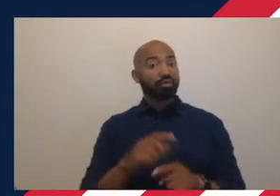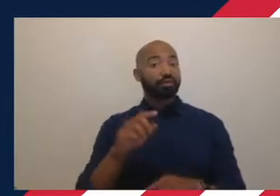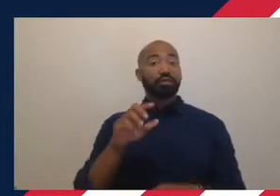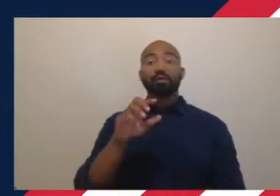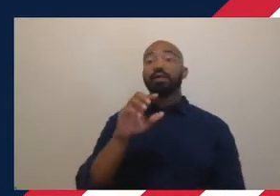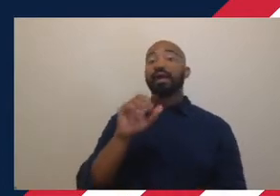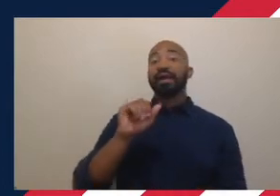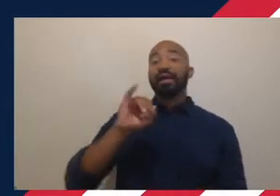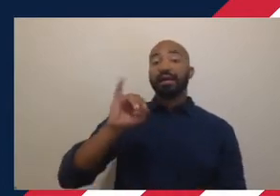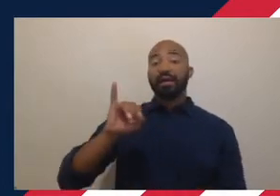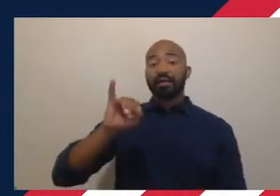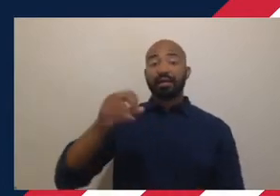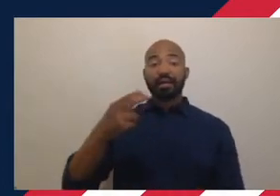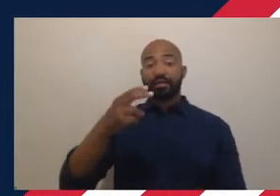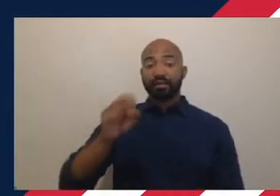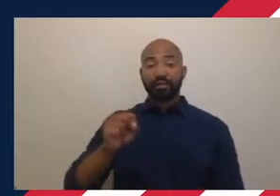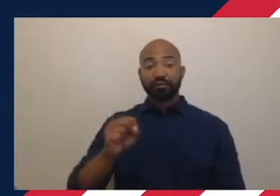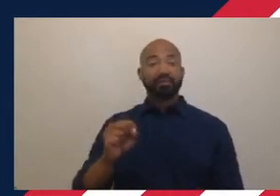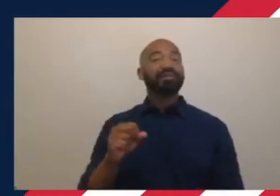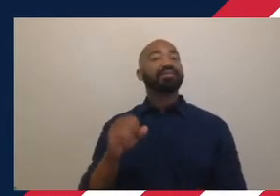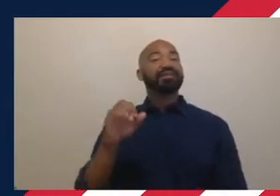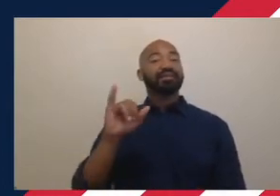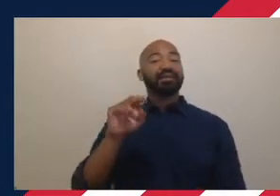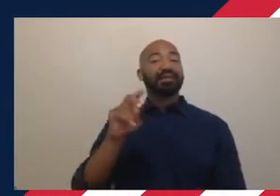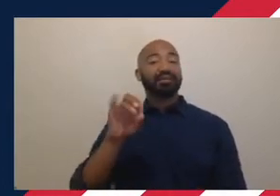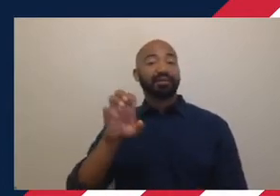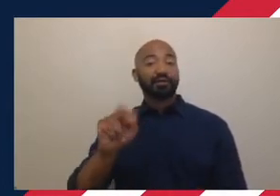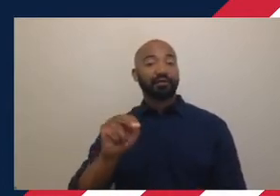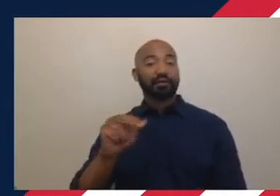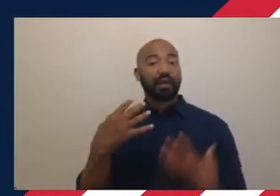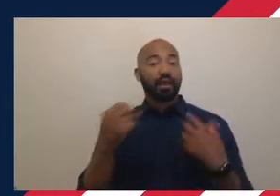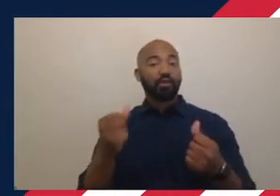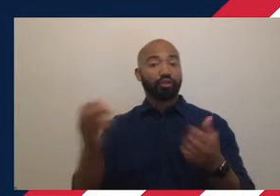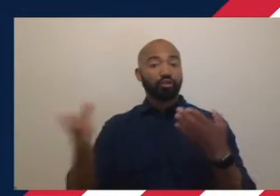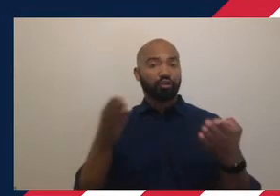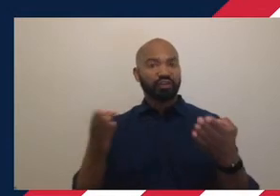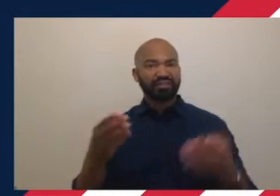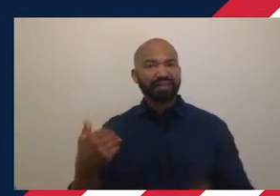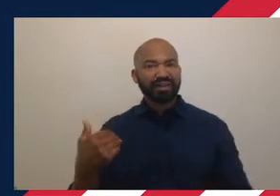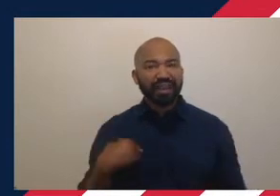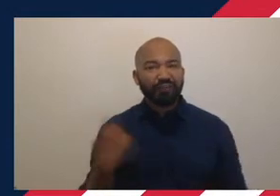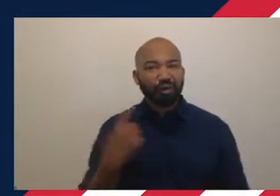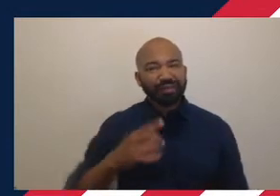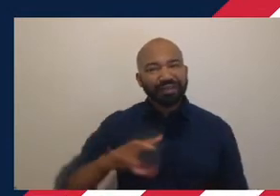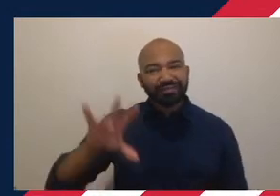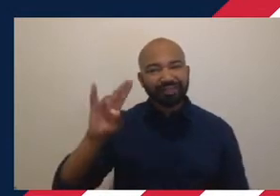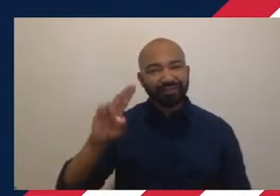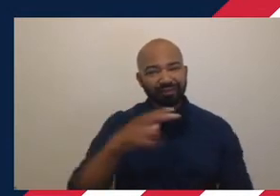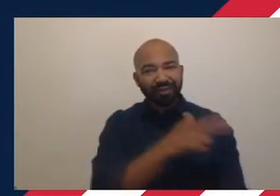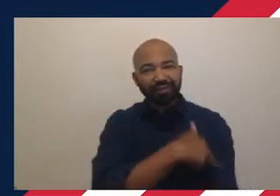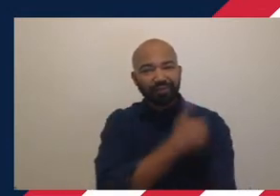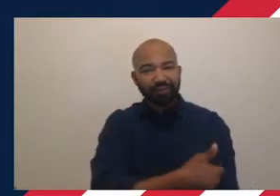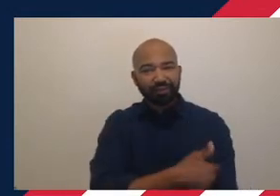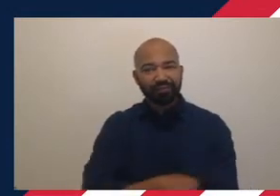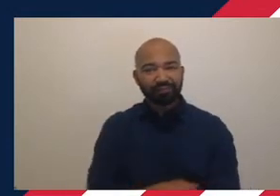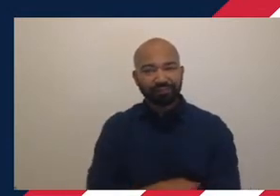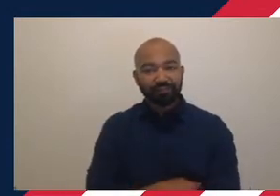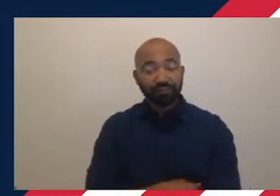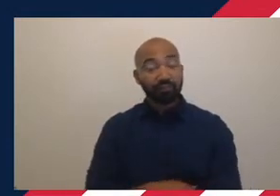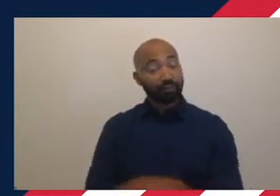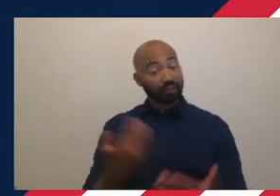IHS, where we only have 7 hospitals. Imagine that, in the size of West